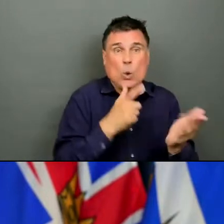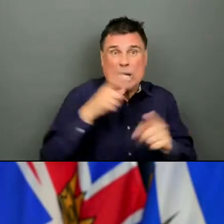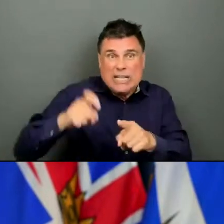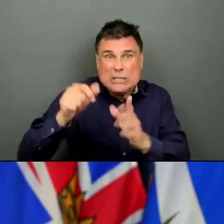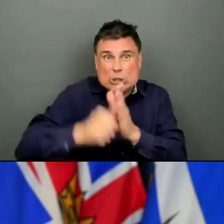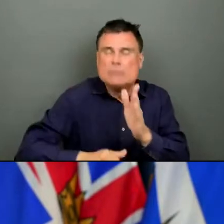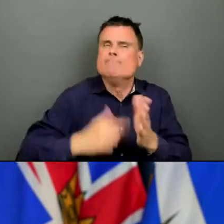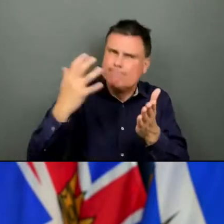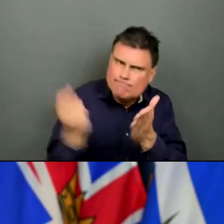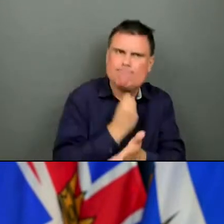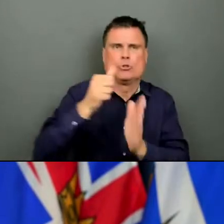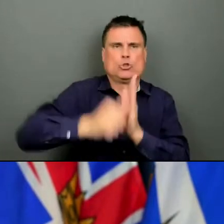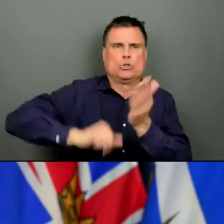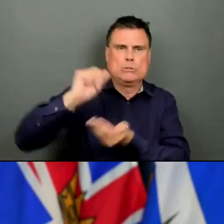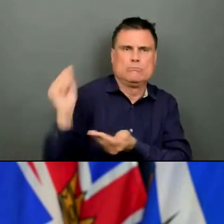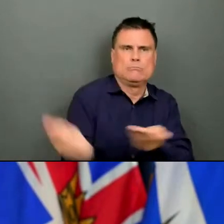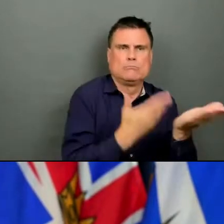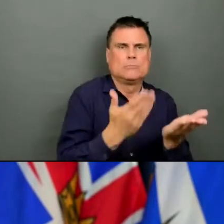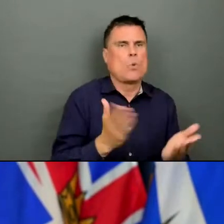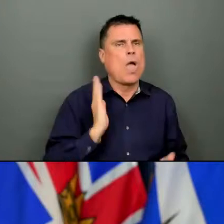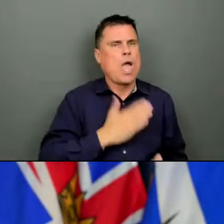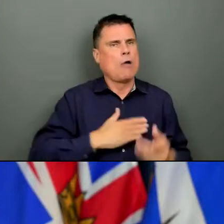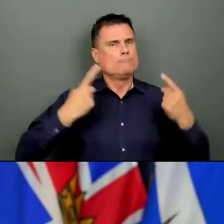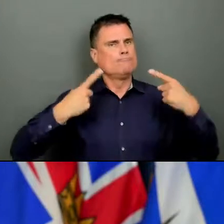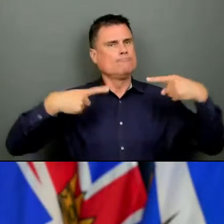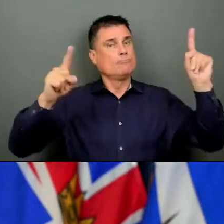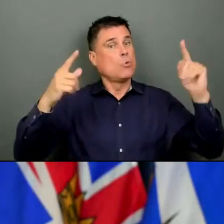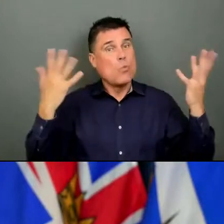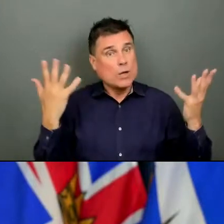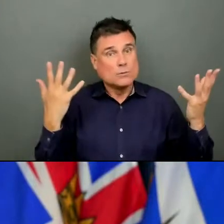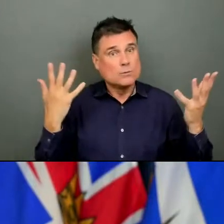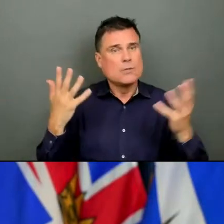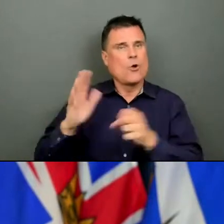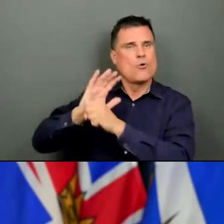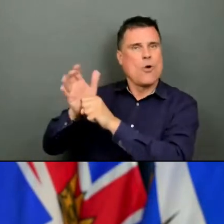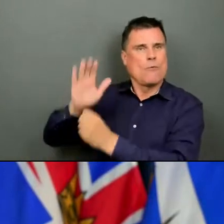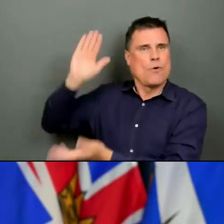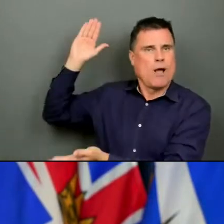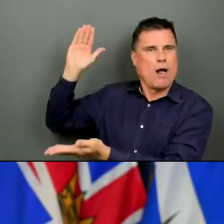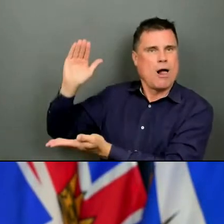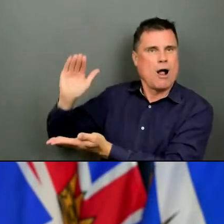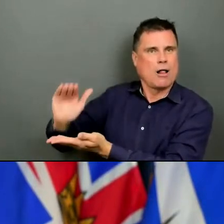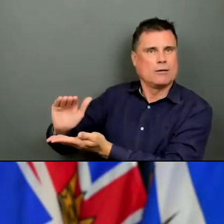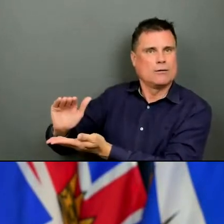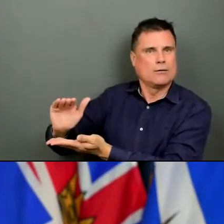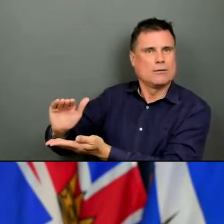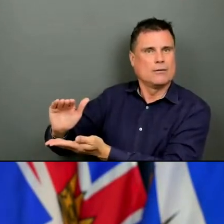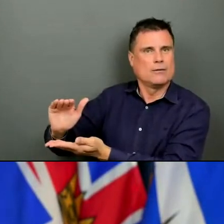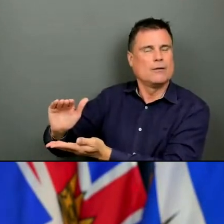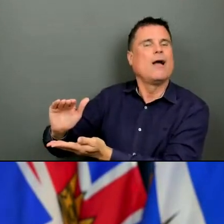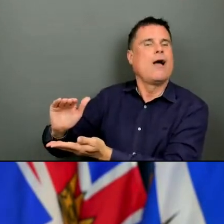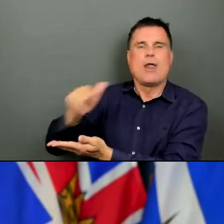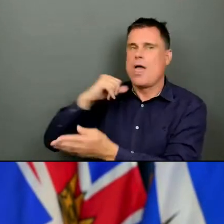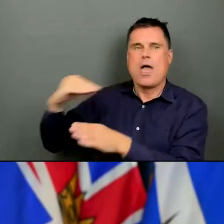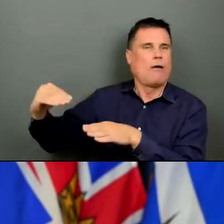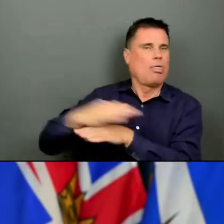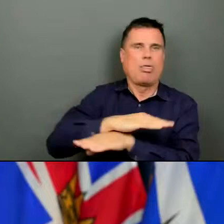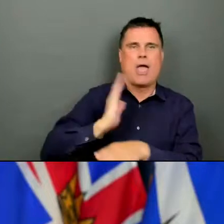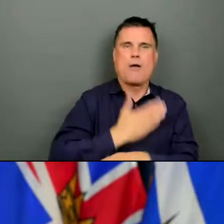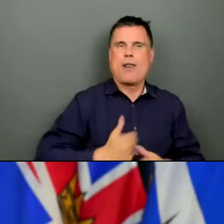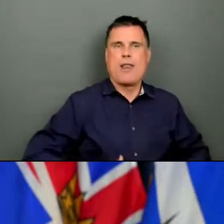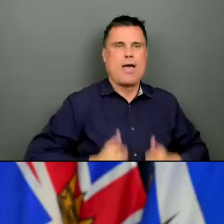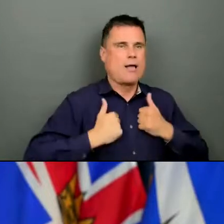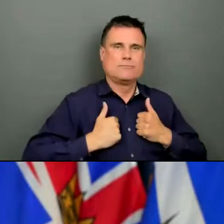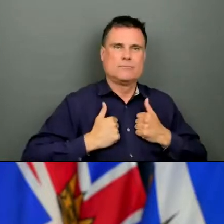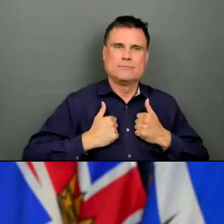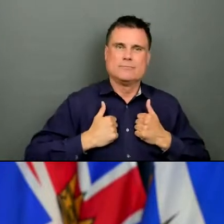achievement in giving COVID a smaller, less intrusive role in our lives, in all of our lives. Thank